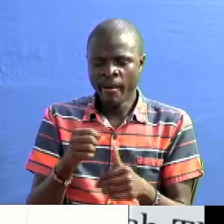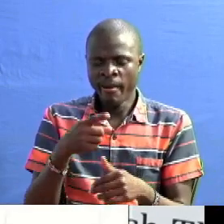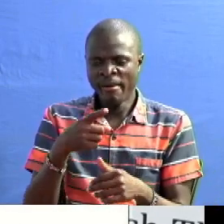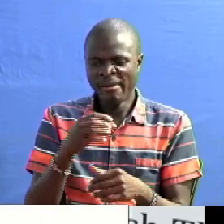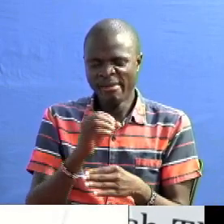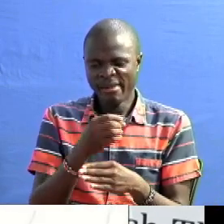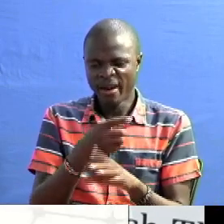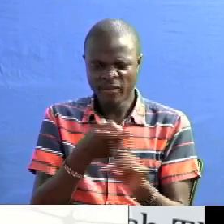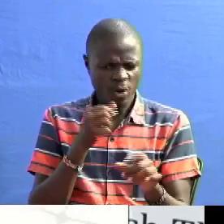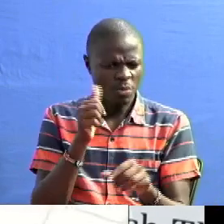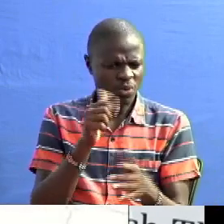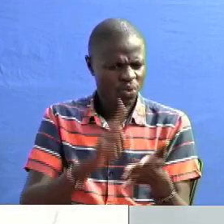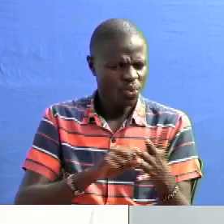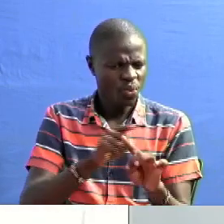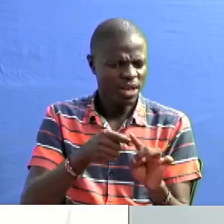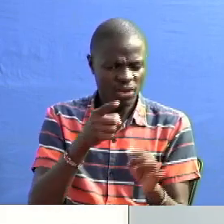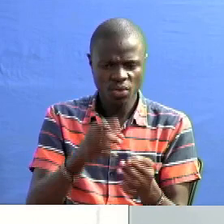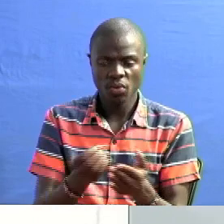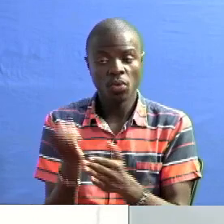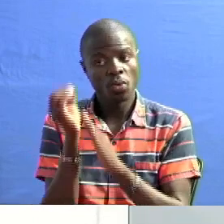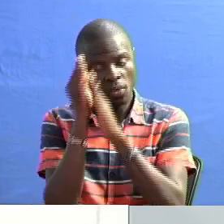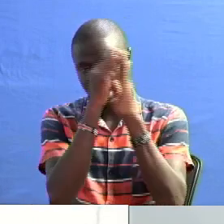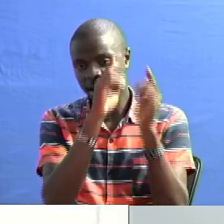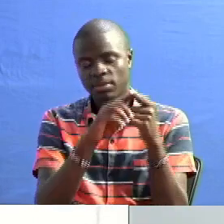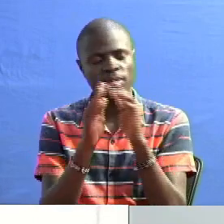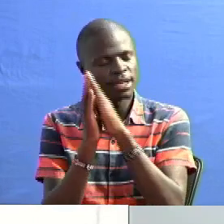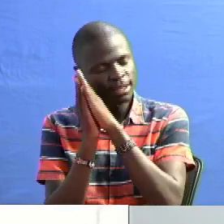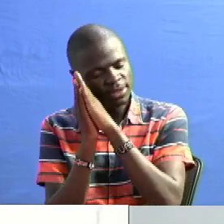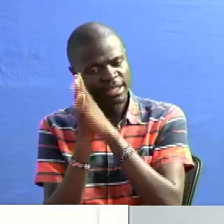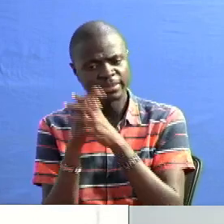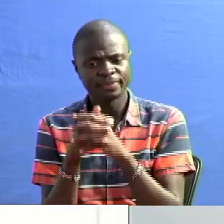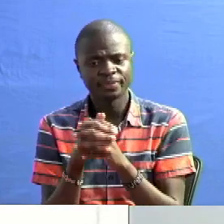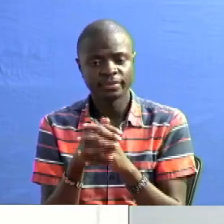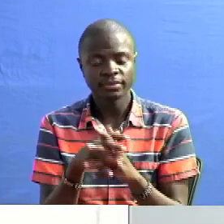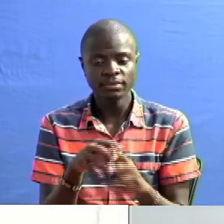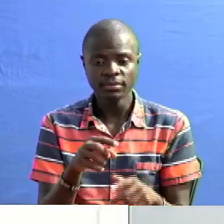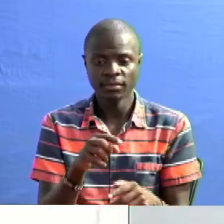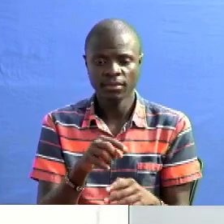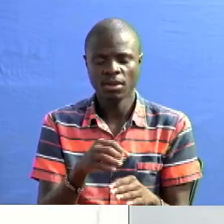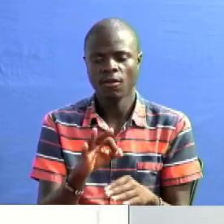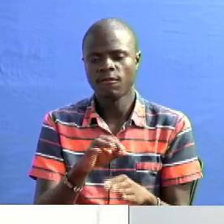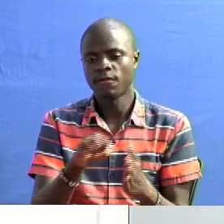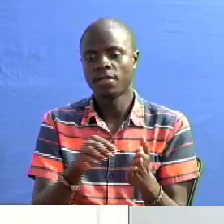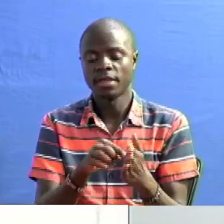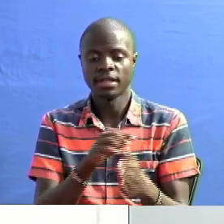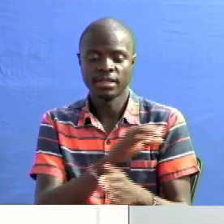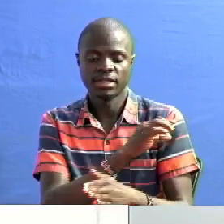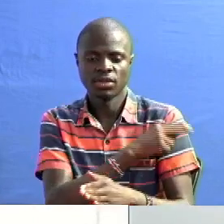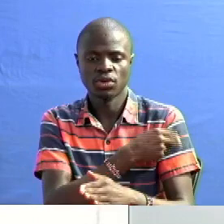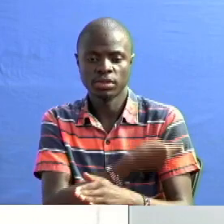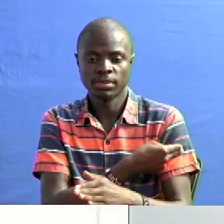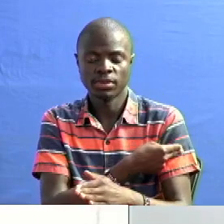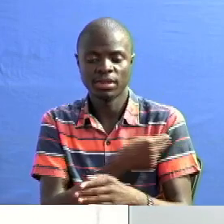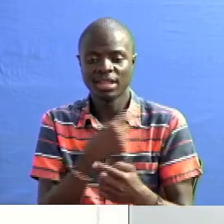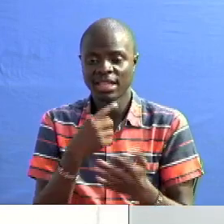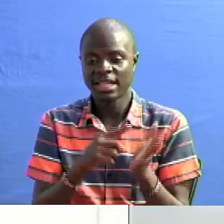do from when you wake up to when you go to sleep. As neurotherapist Edith Kagendo of Peak Neurohub and Orthopedic Center describes,